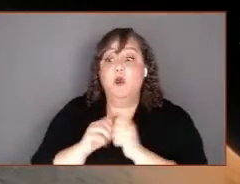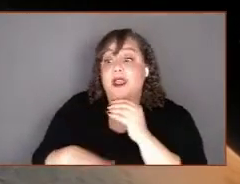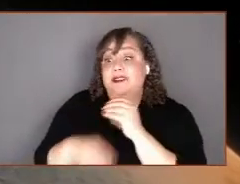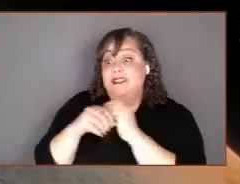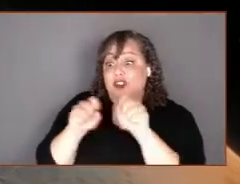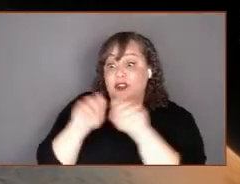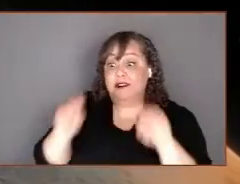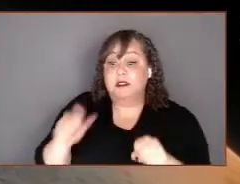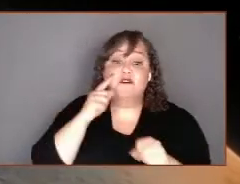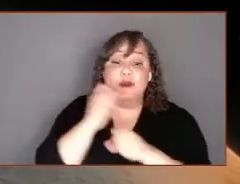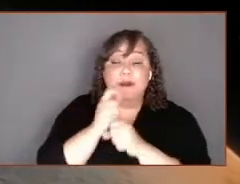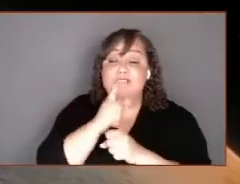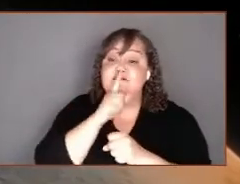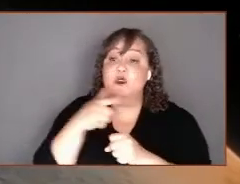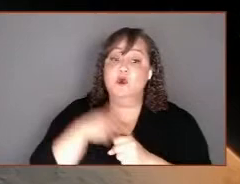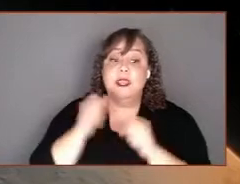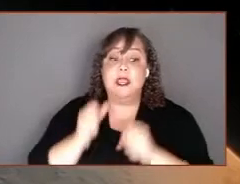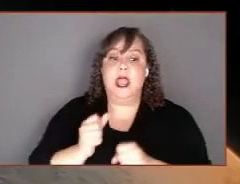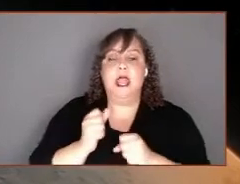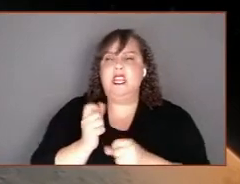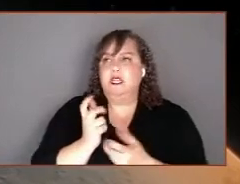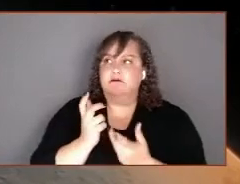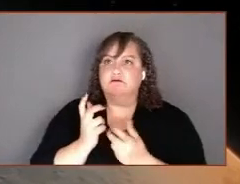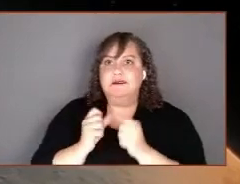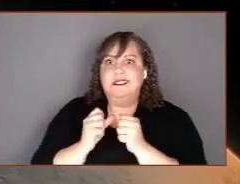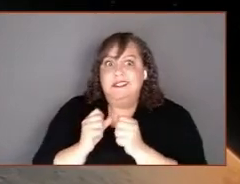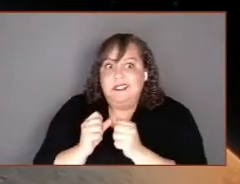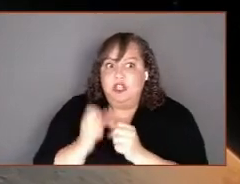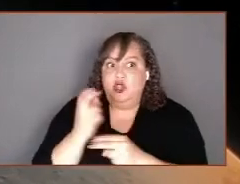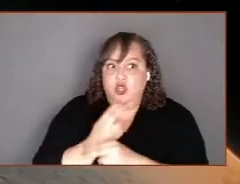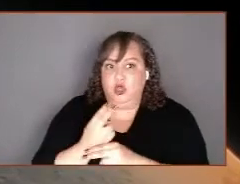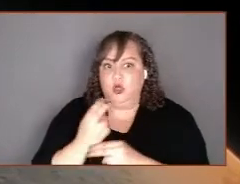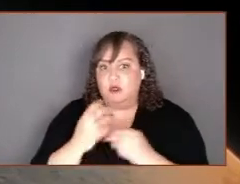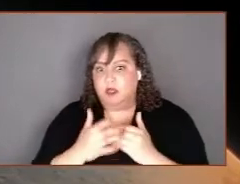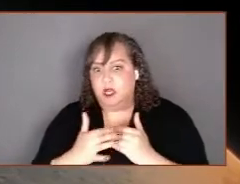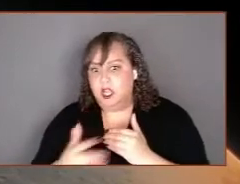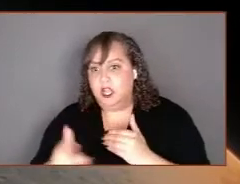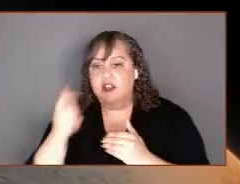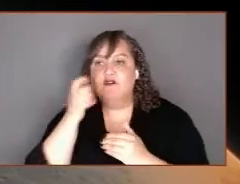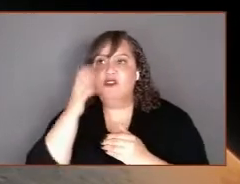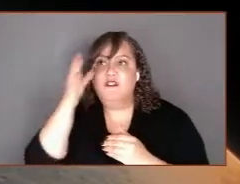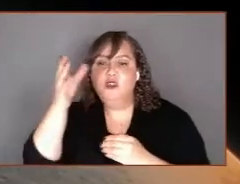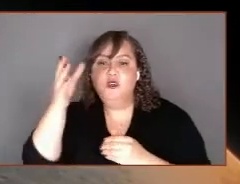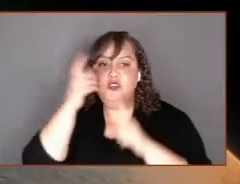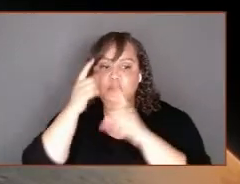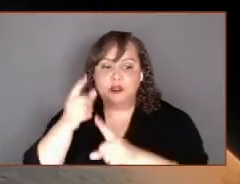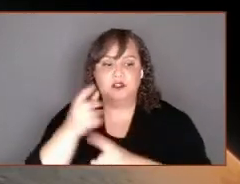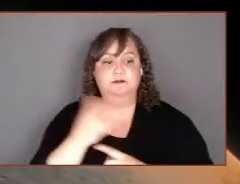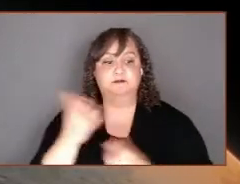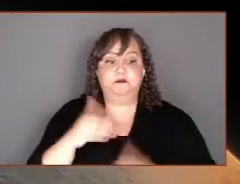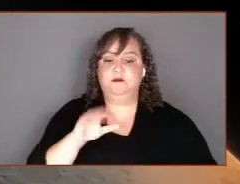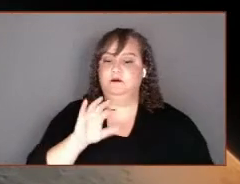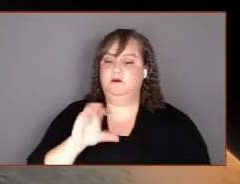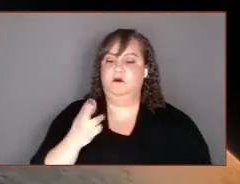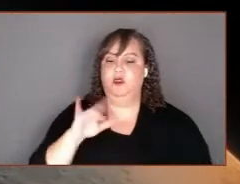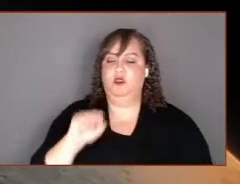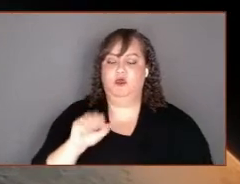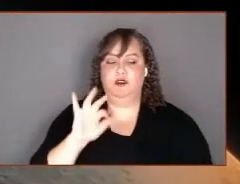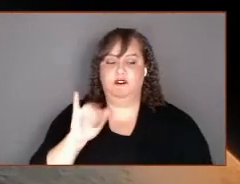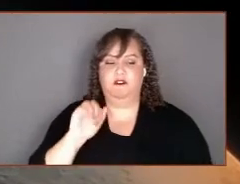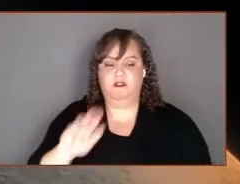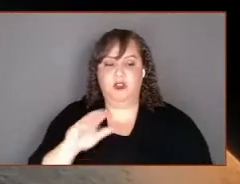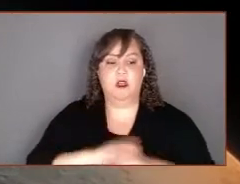that we can keep it in a usable state for future missions. Cool. And Chris Fair on Facebook asks, if you do find launching from the moon to Mars